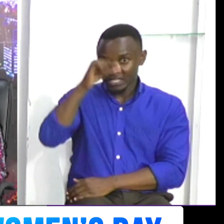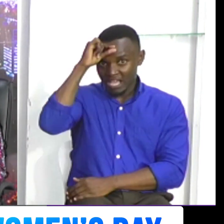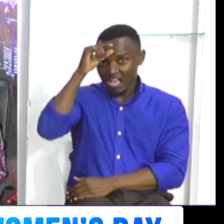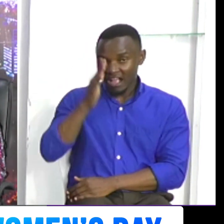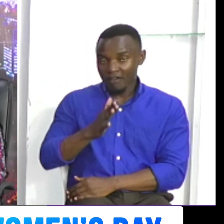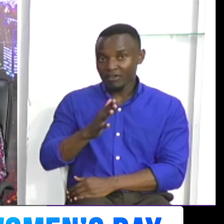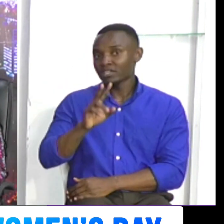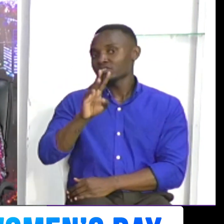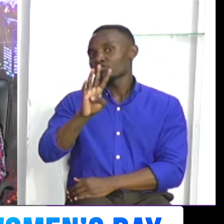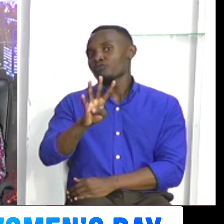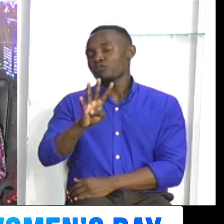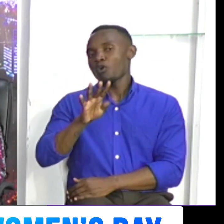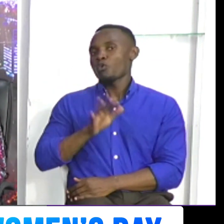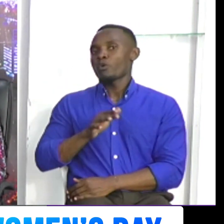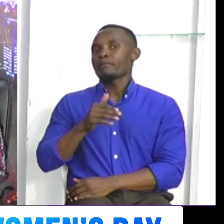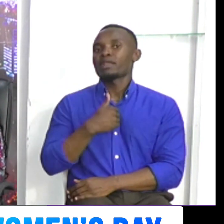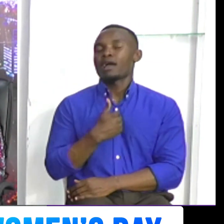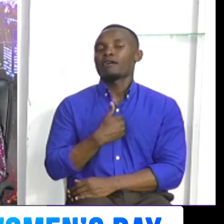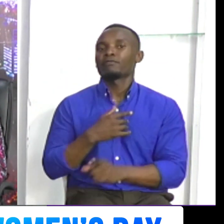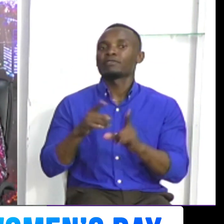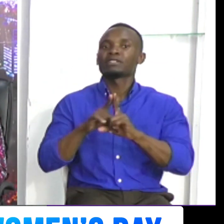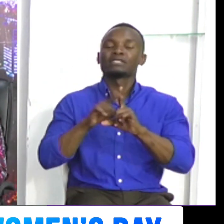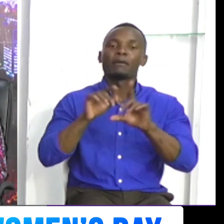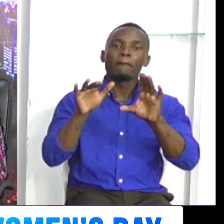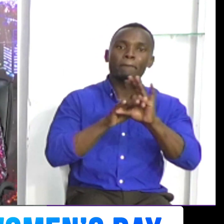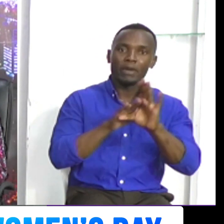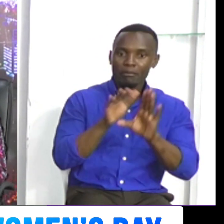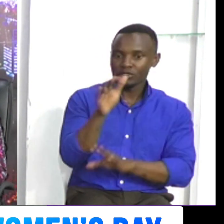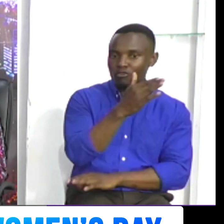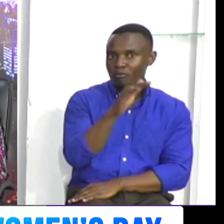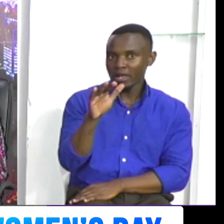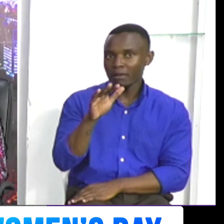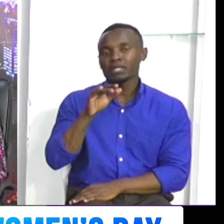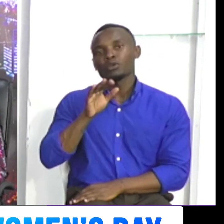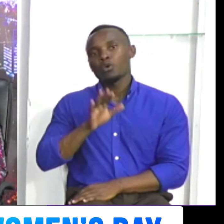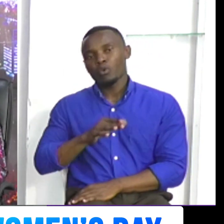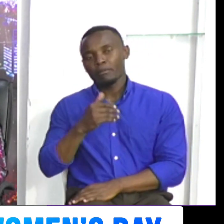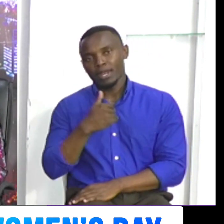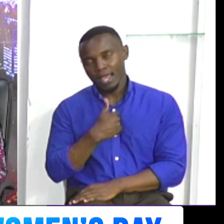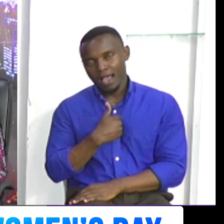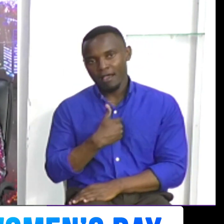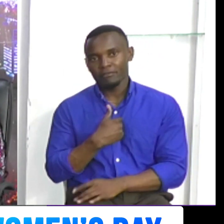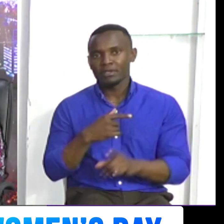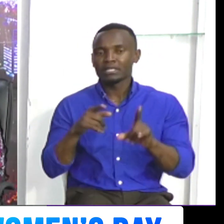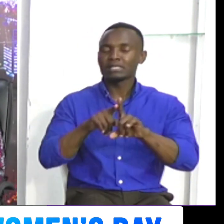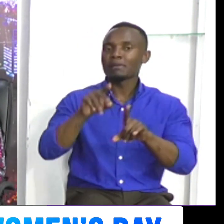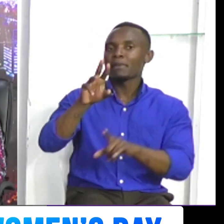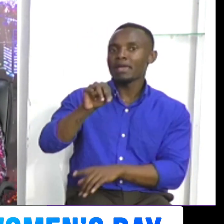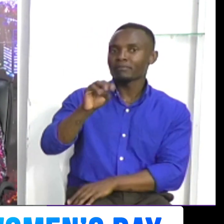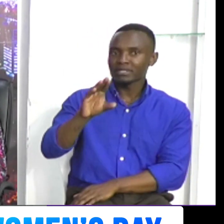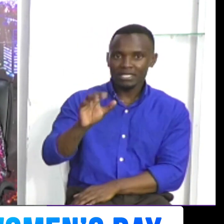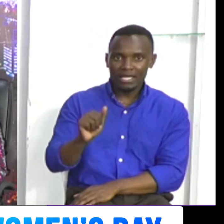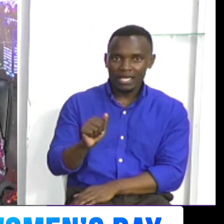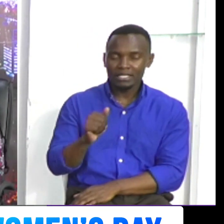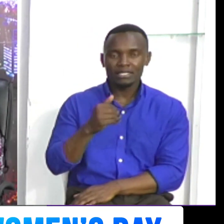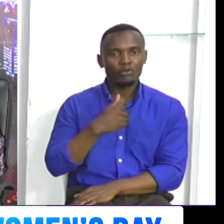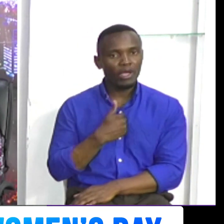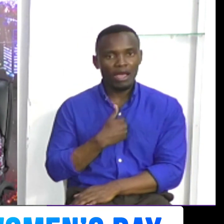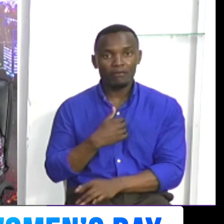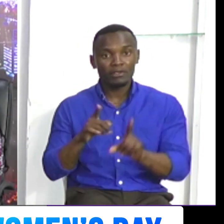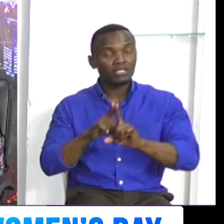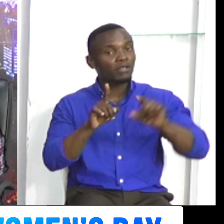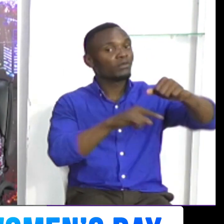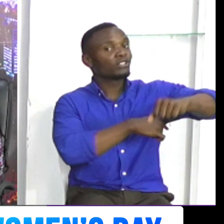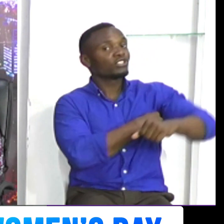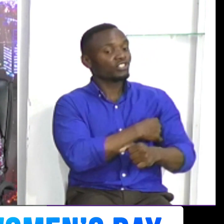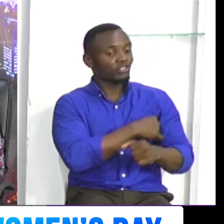many elected members of parliament who are women, county members of the county assemblies as well. We have the Chief